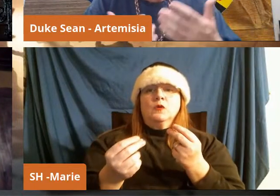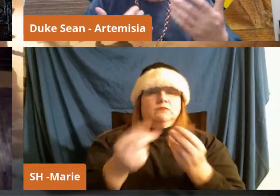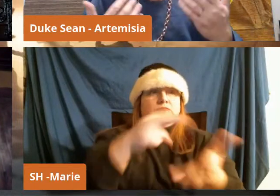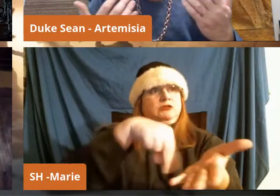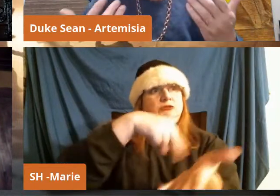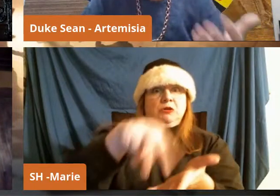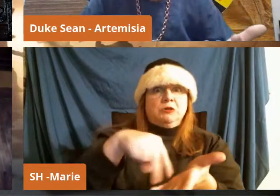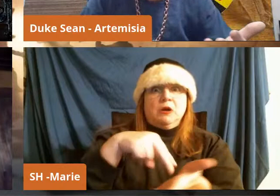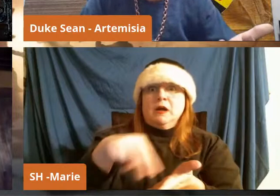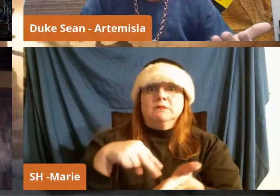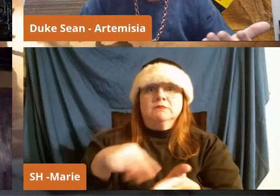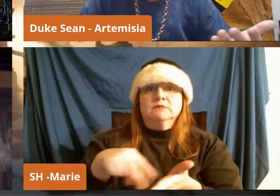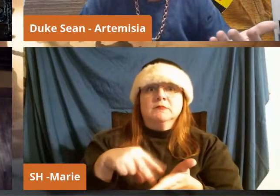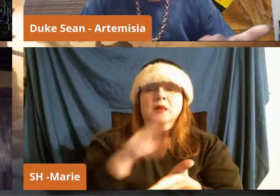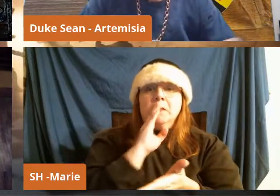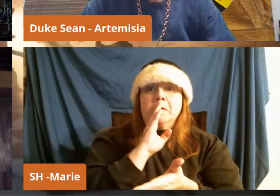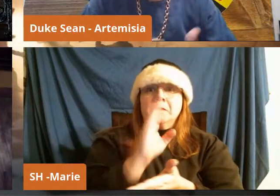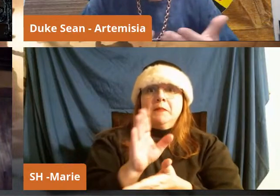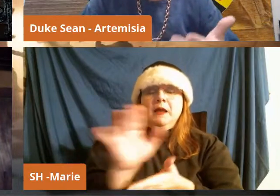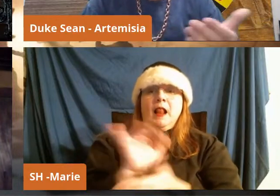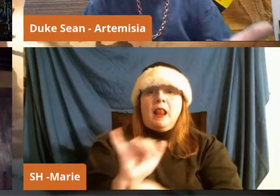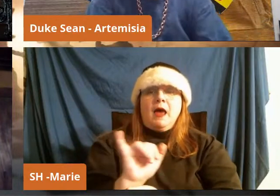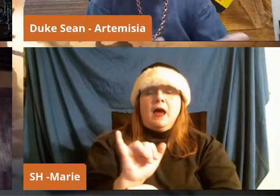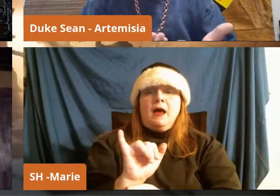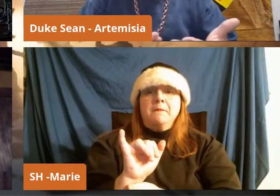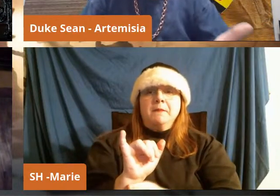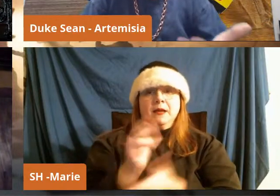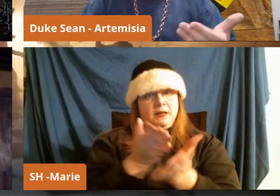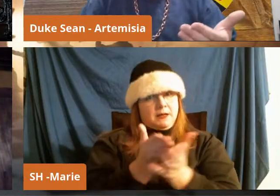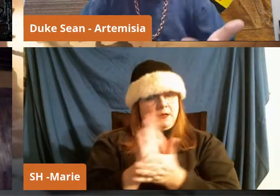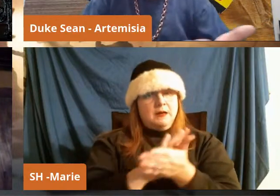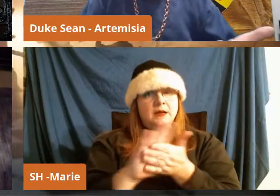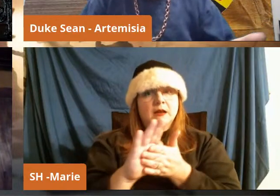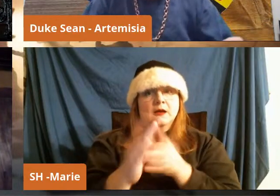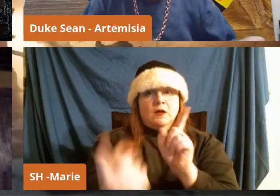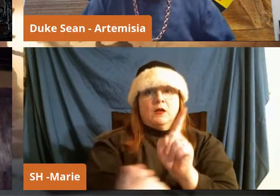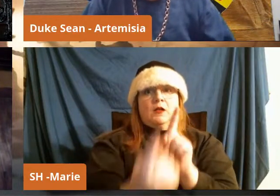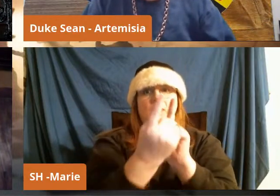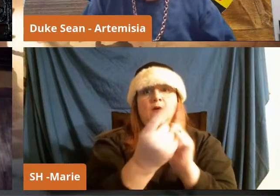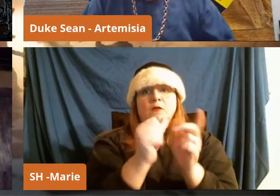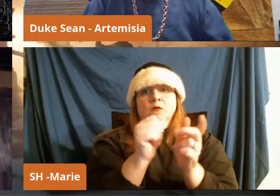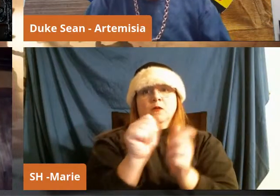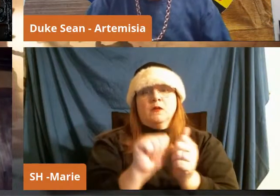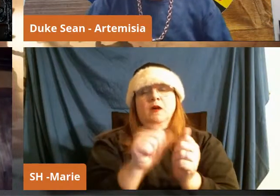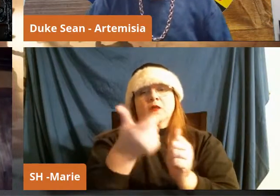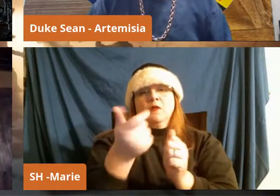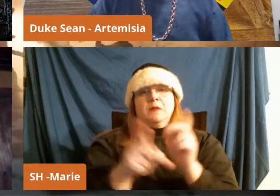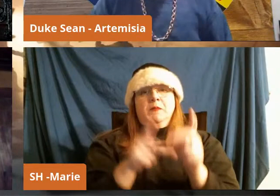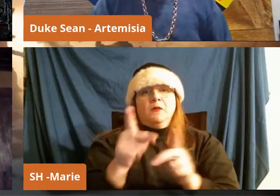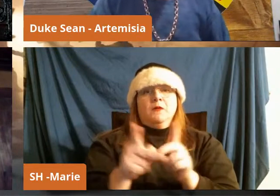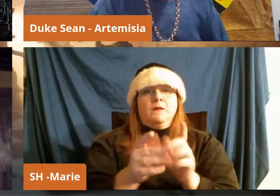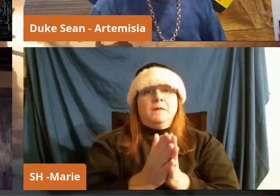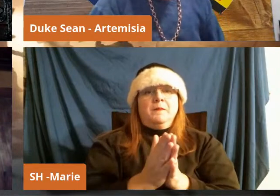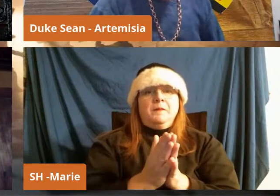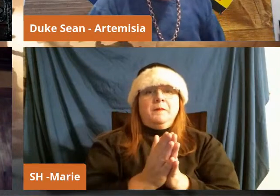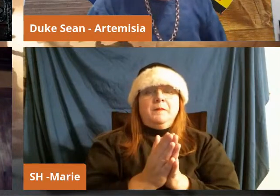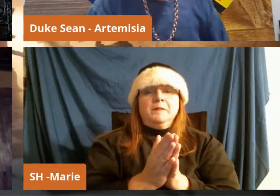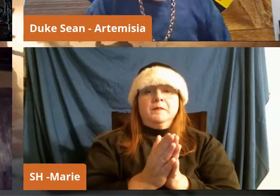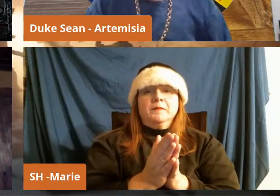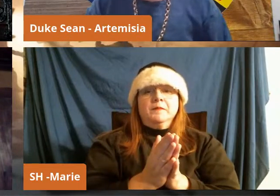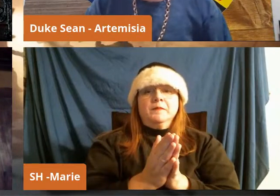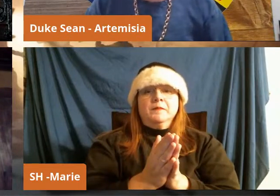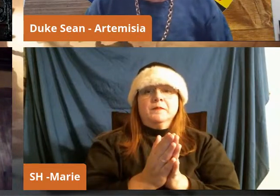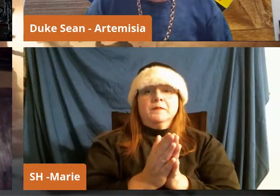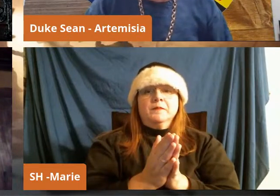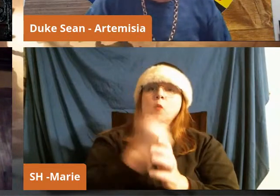and just be polite in close contact with other people. Right. And it was one of